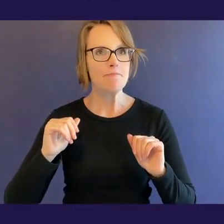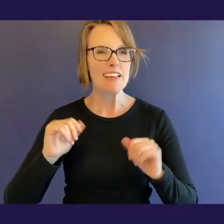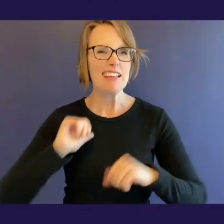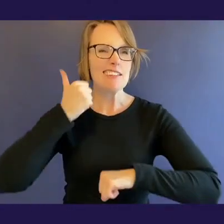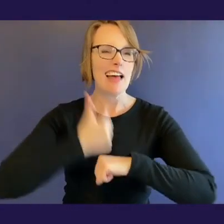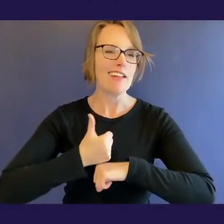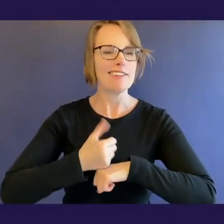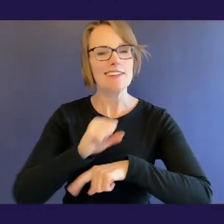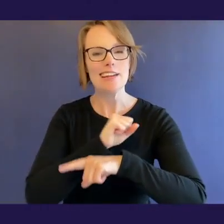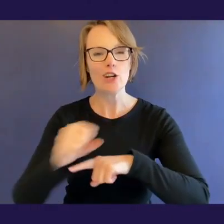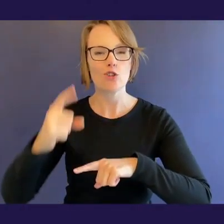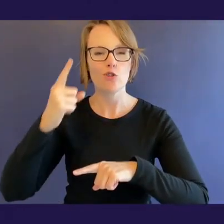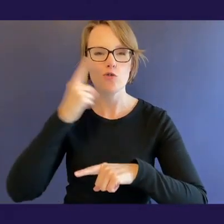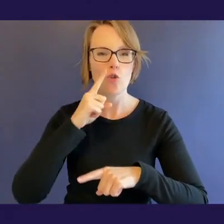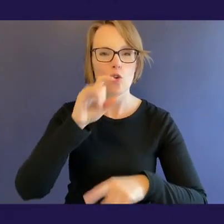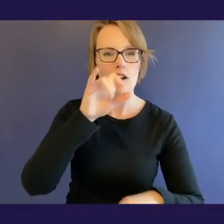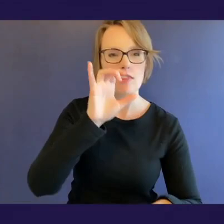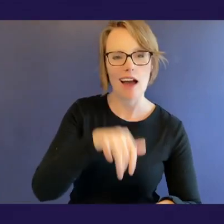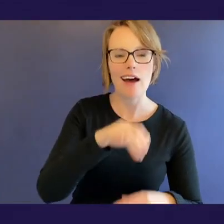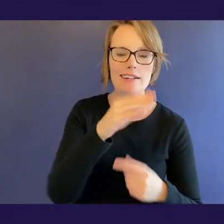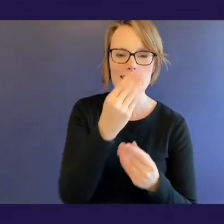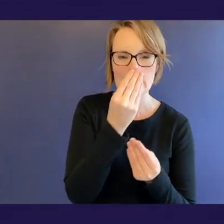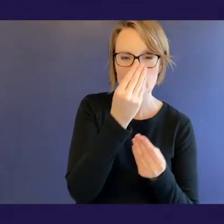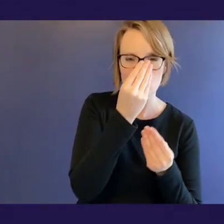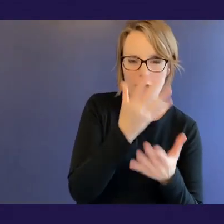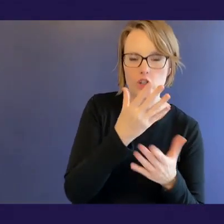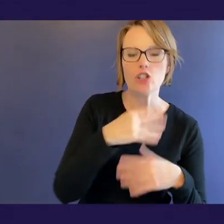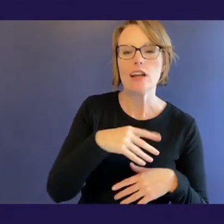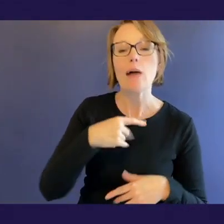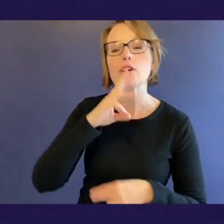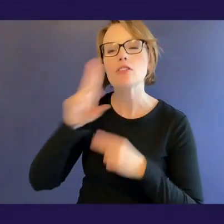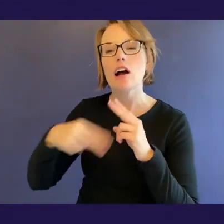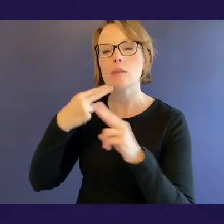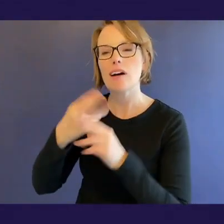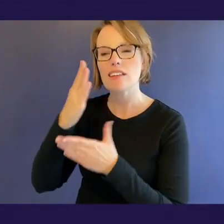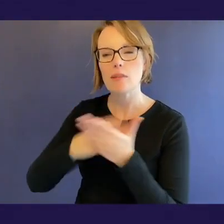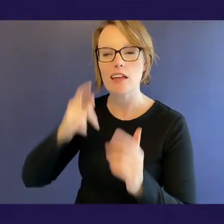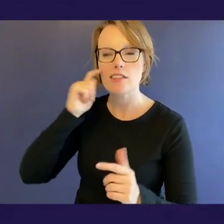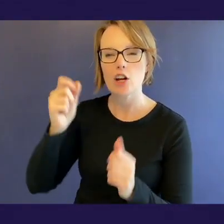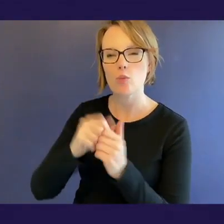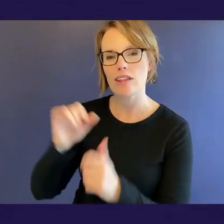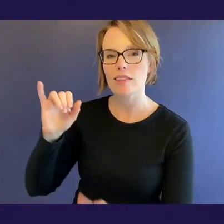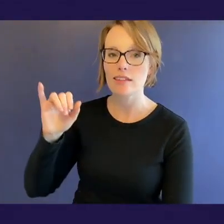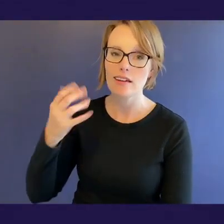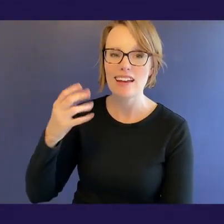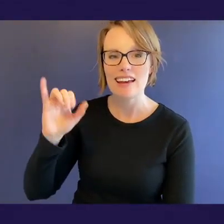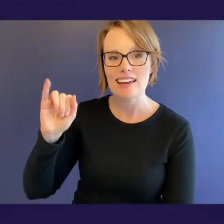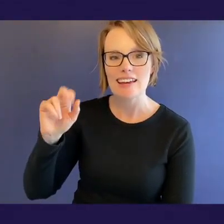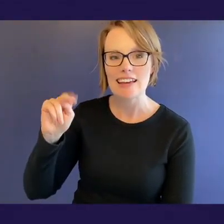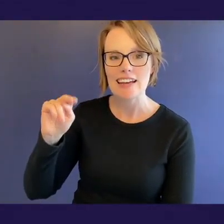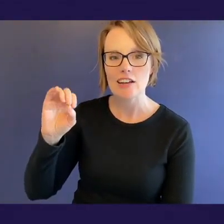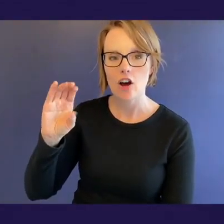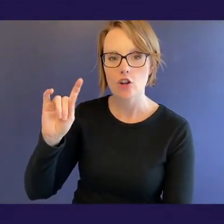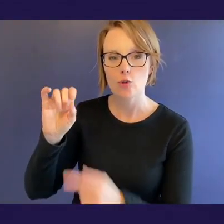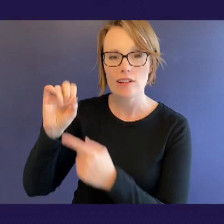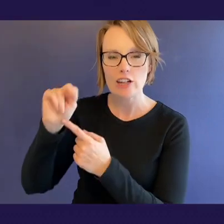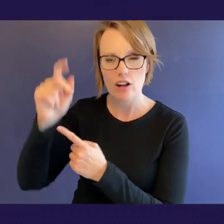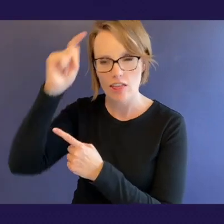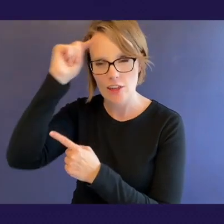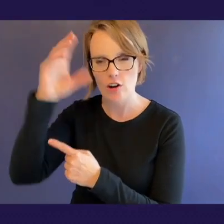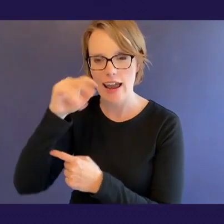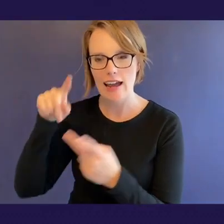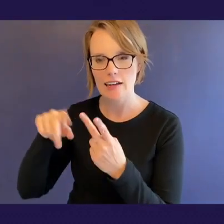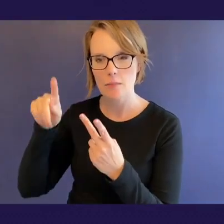interventions. And then I'll focus briefly on the notion of inoculation theory, attitudinal inoculation, or pre-bunking, and a particular study we've done